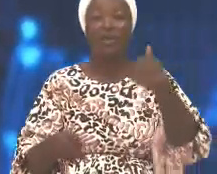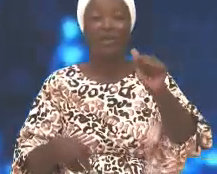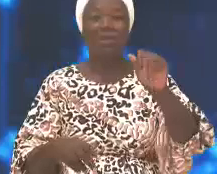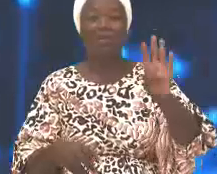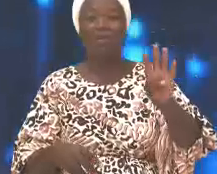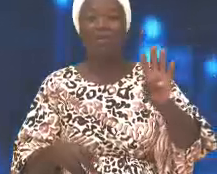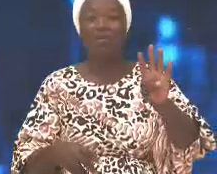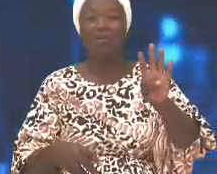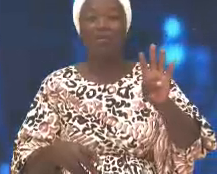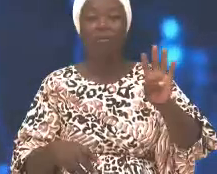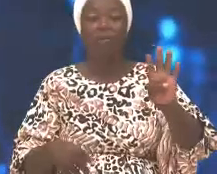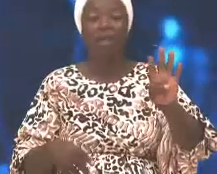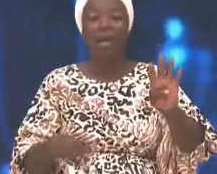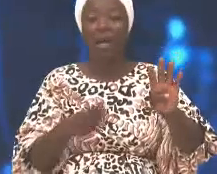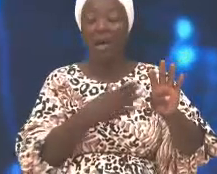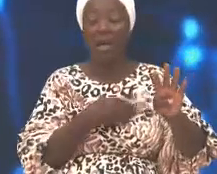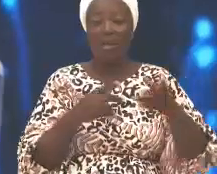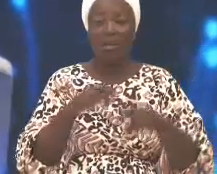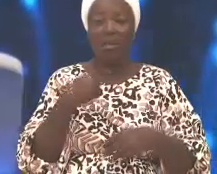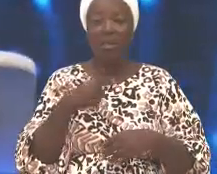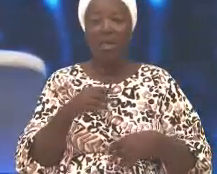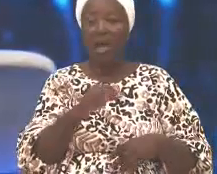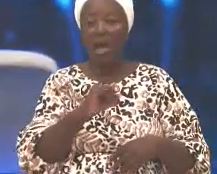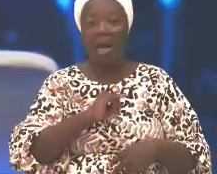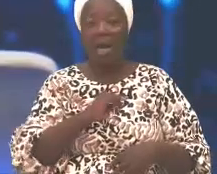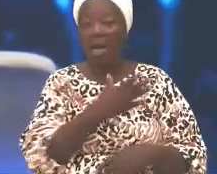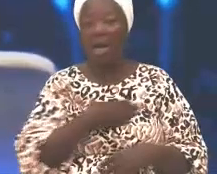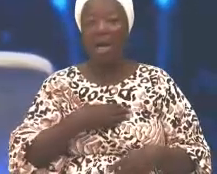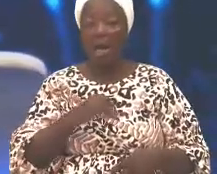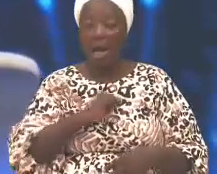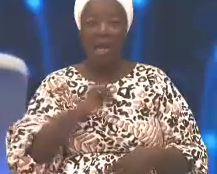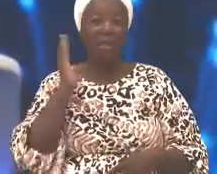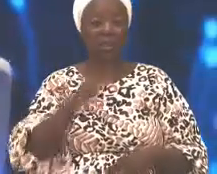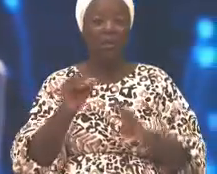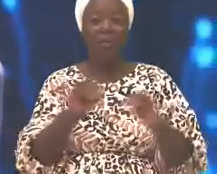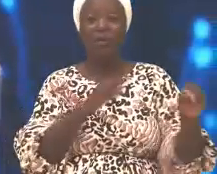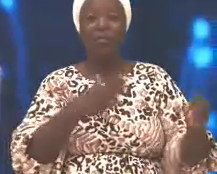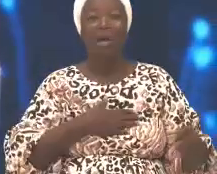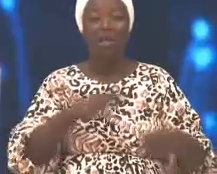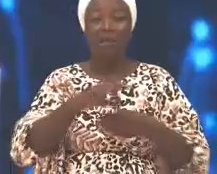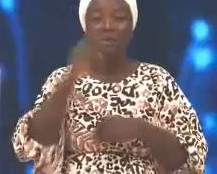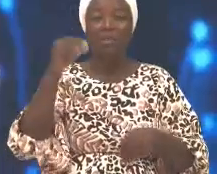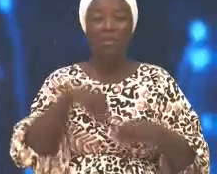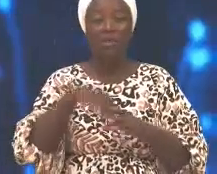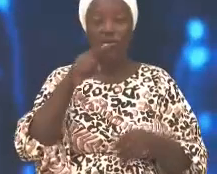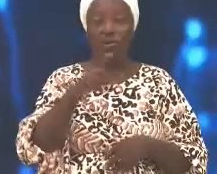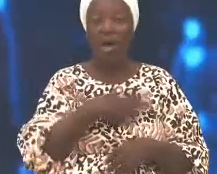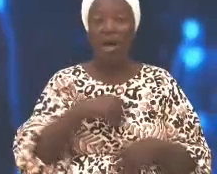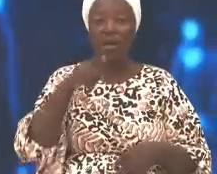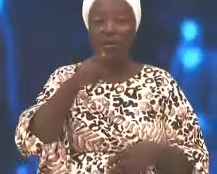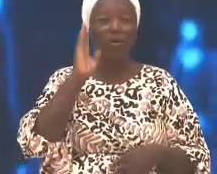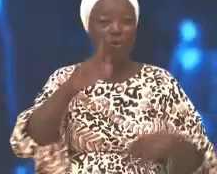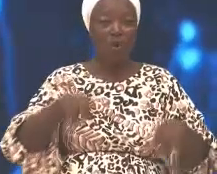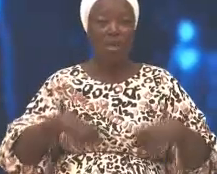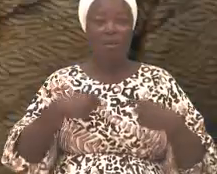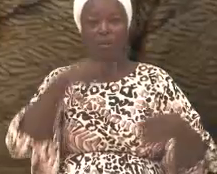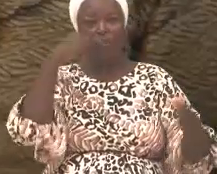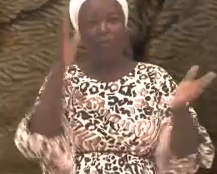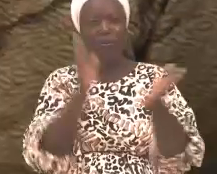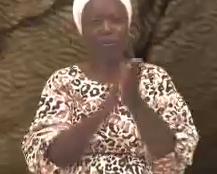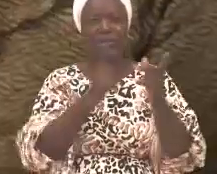Verse 14 says, and shall put my spirit in you, and ye shall live. Praise the Lord, you will